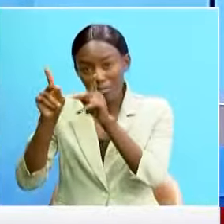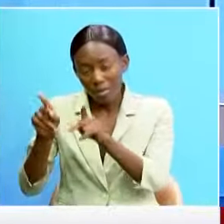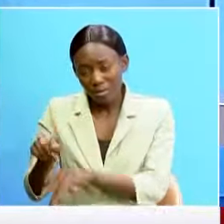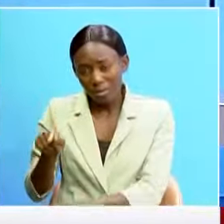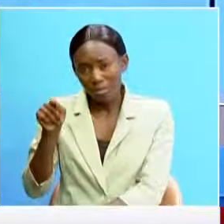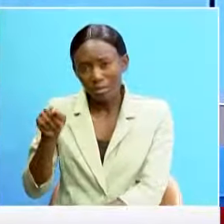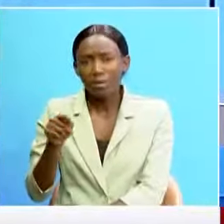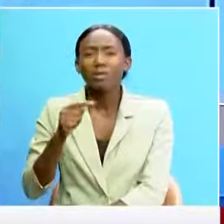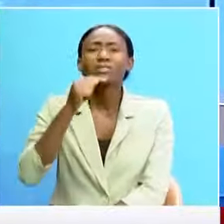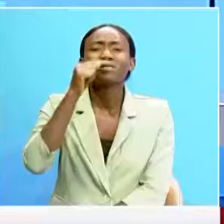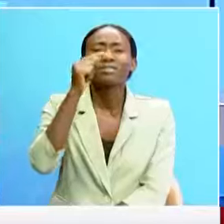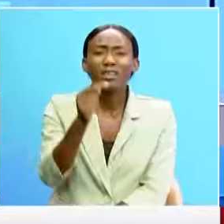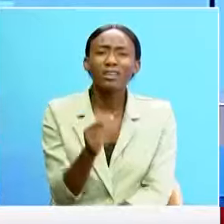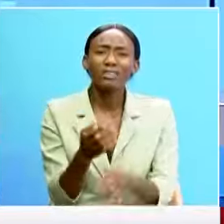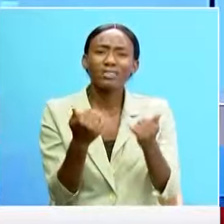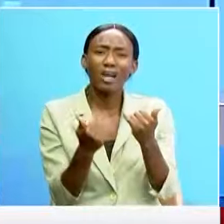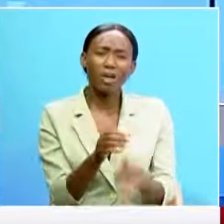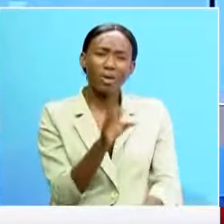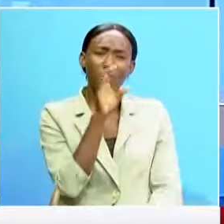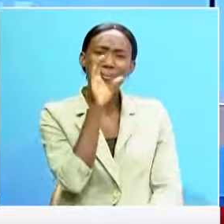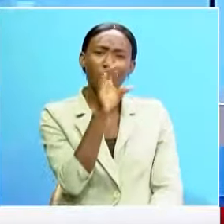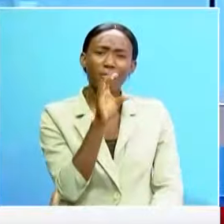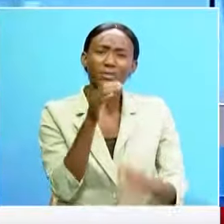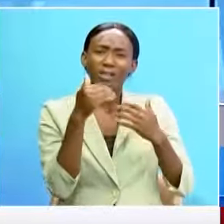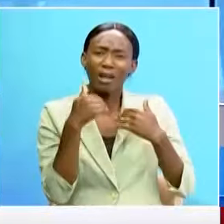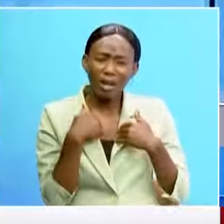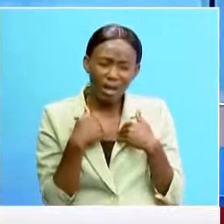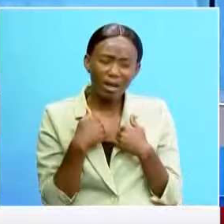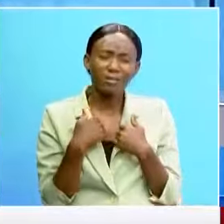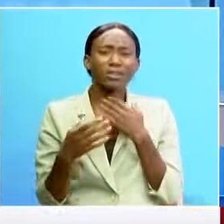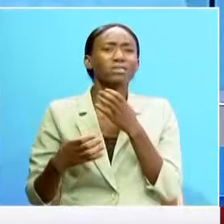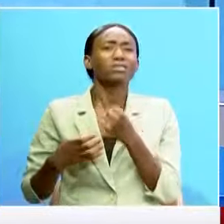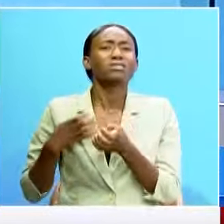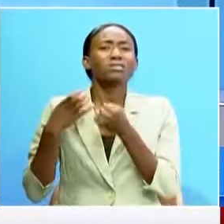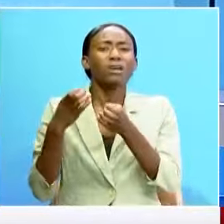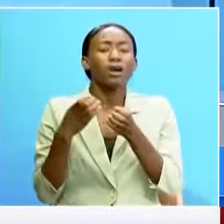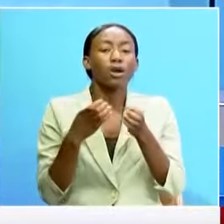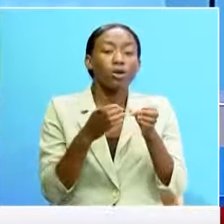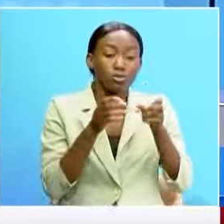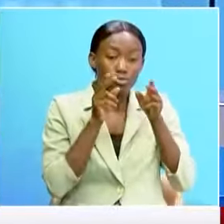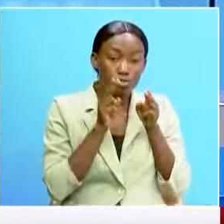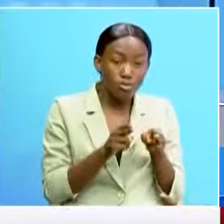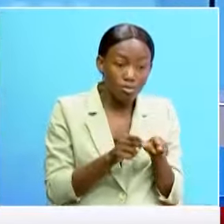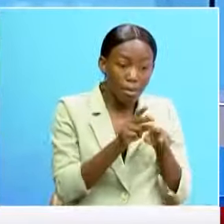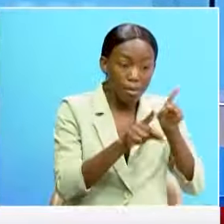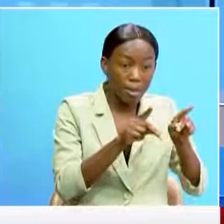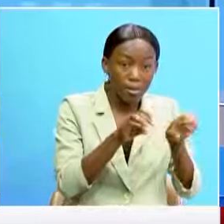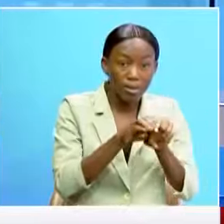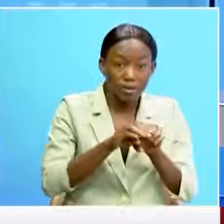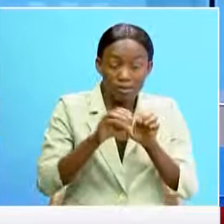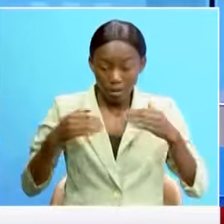Monga said the province has experienced unprecedented human-animal conflict cases because people